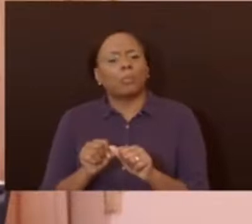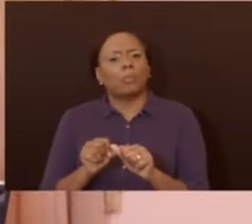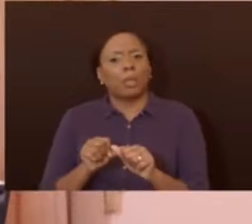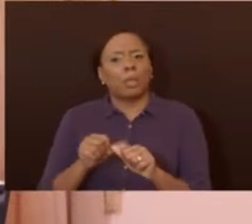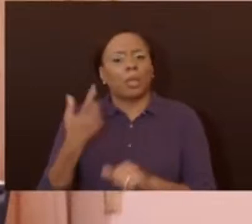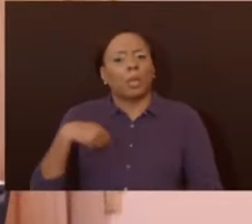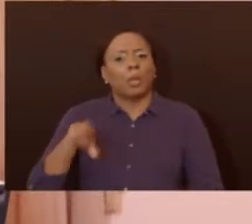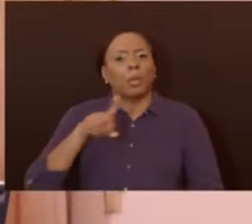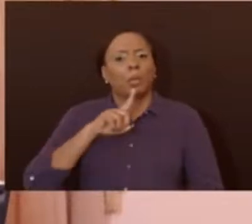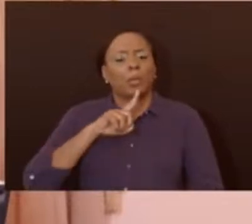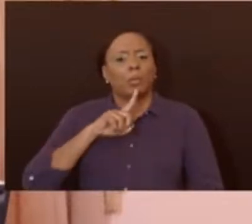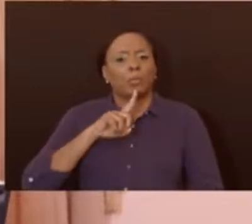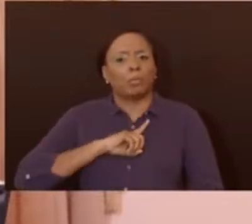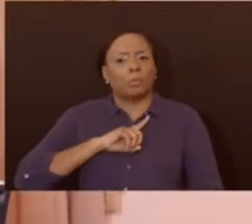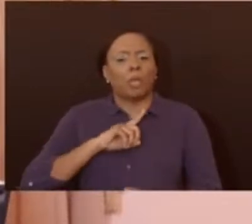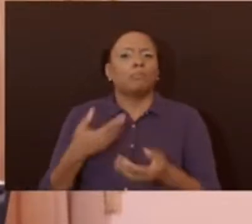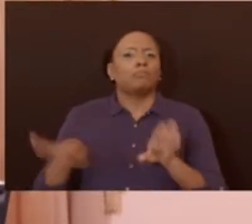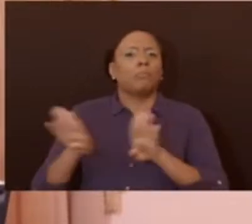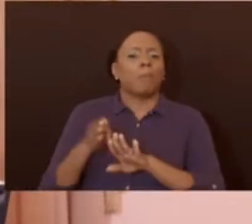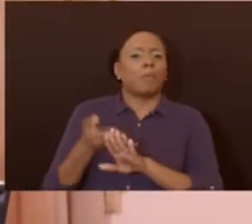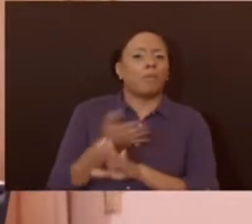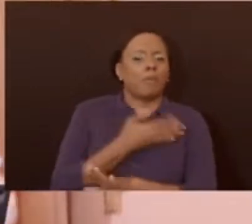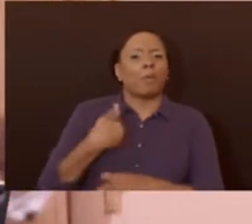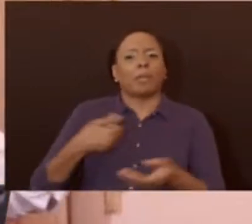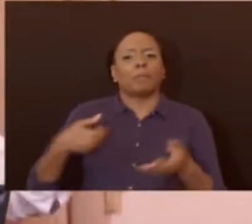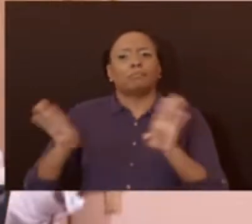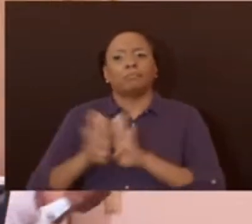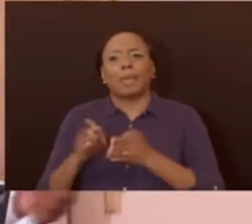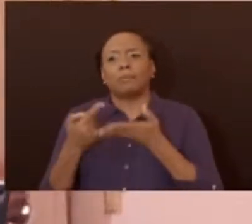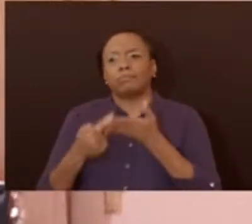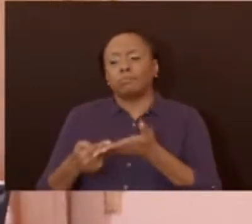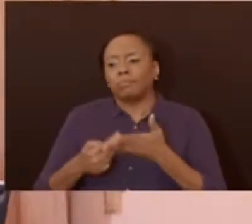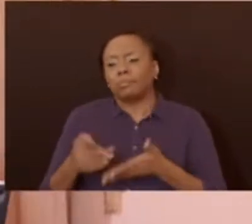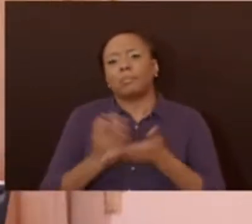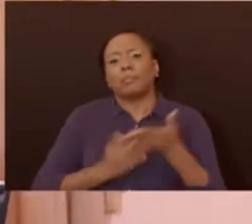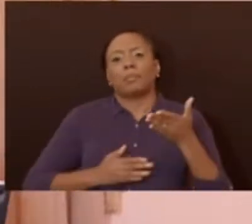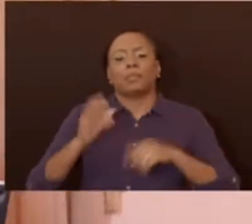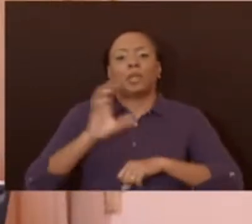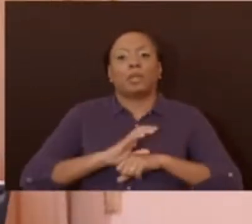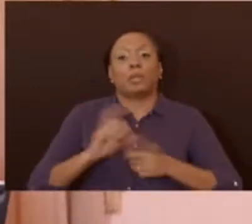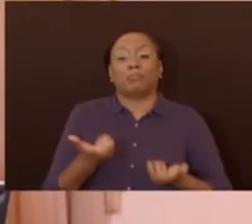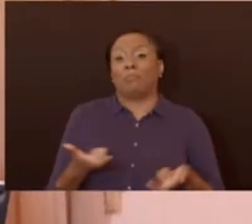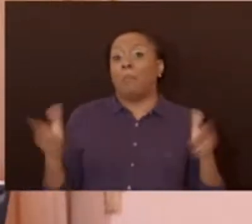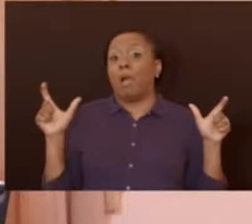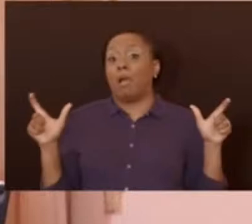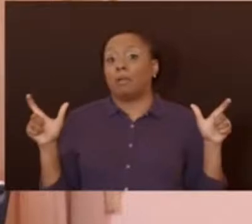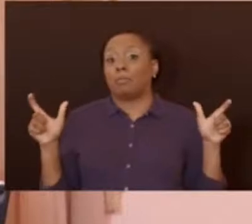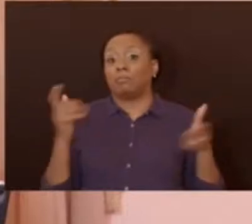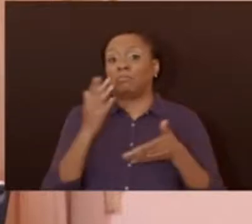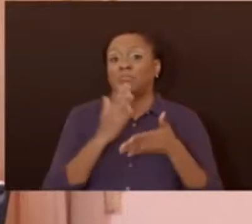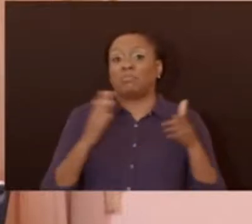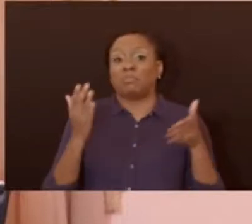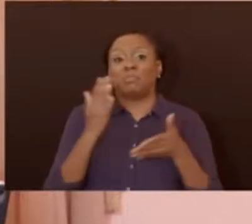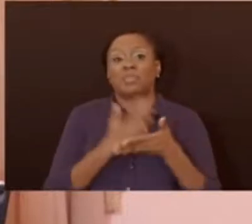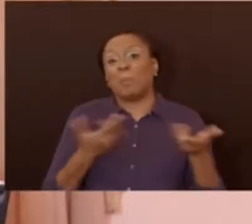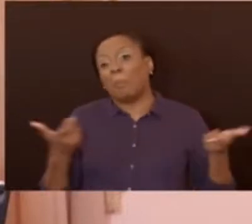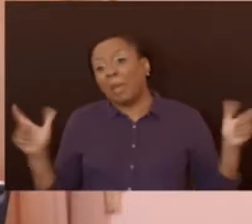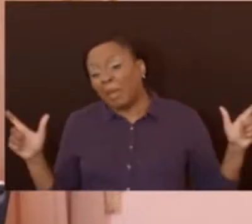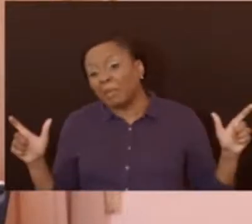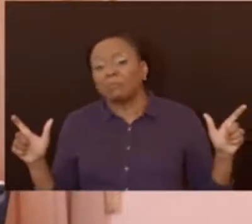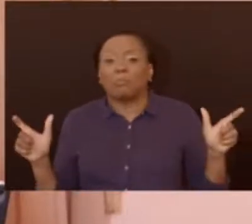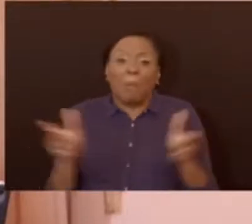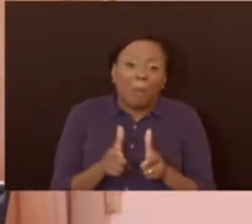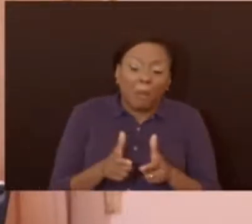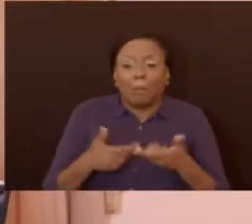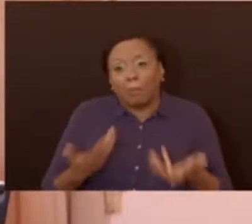had conversations with various congregations, some big churches, some small churches. And one of the things that is fairly clear